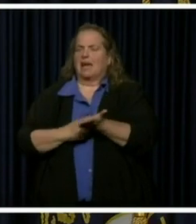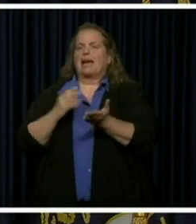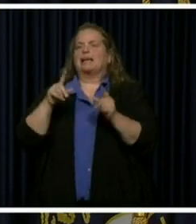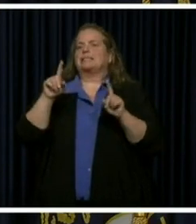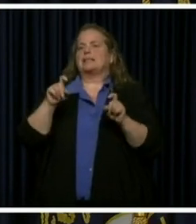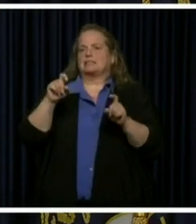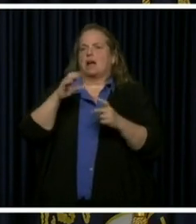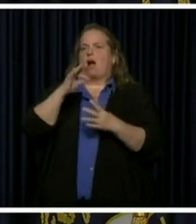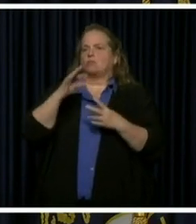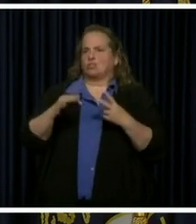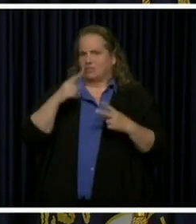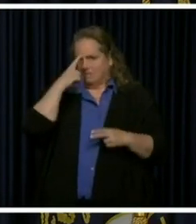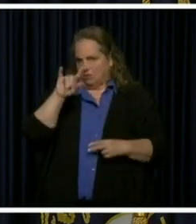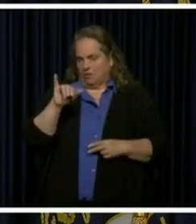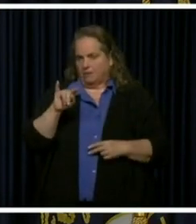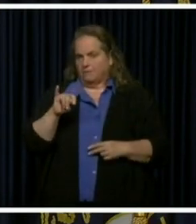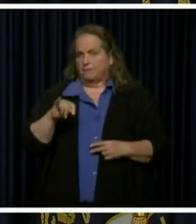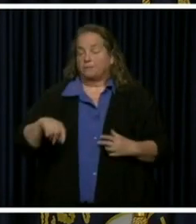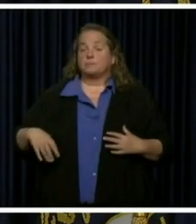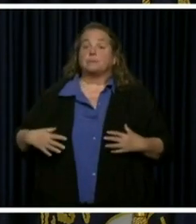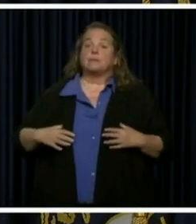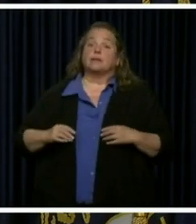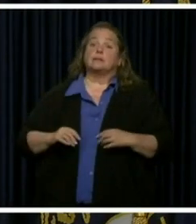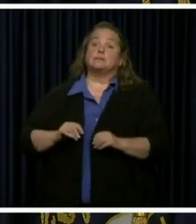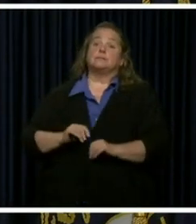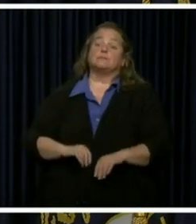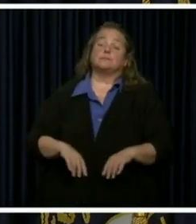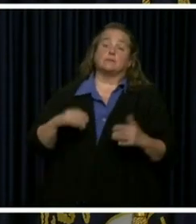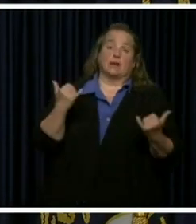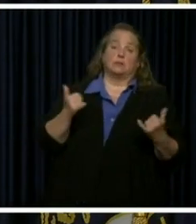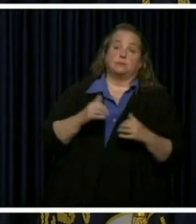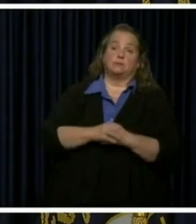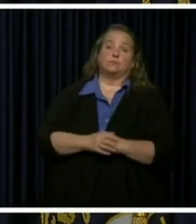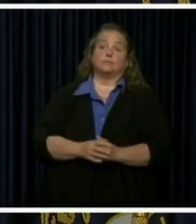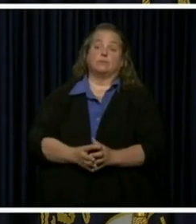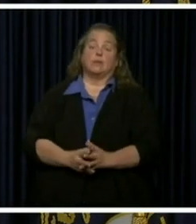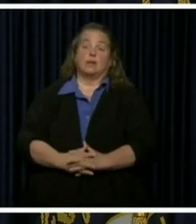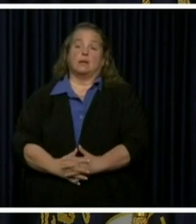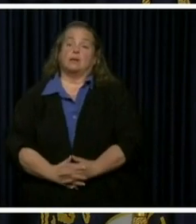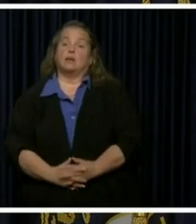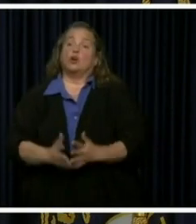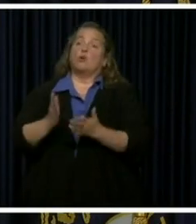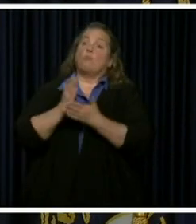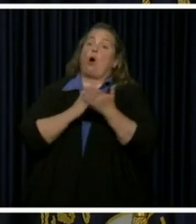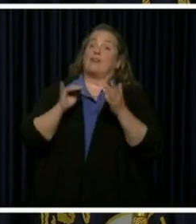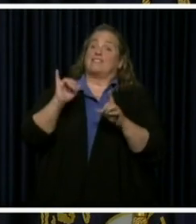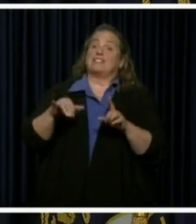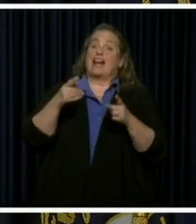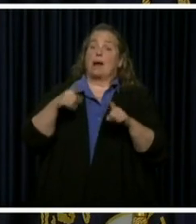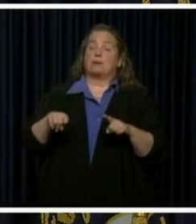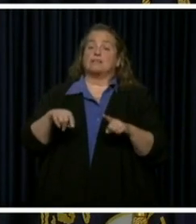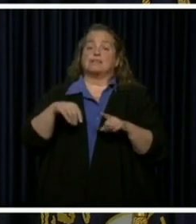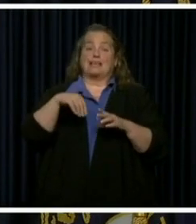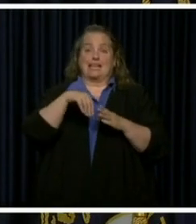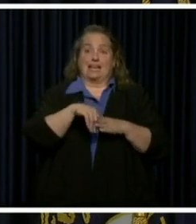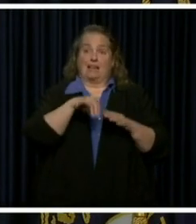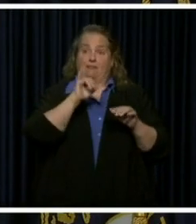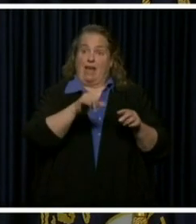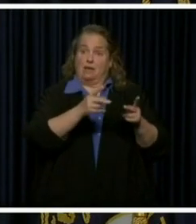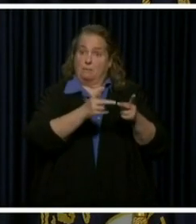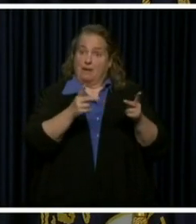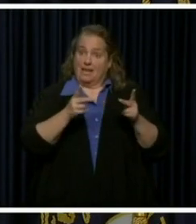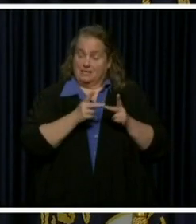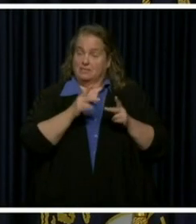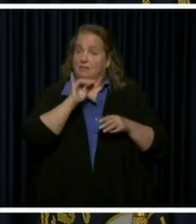out there for it. Now, part of when these happen in establishments are going to rely on the establishments giving us as